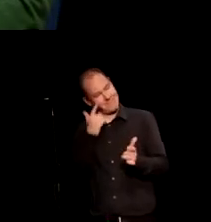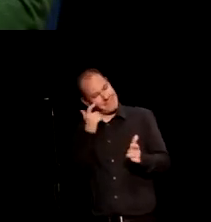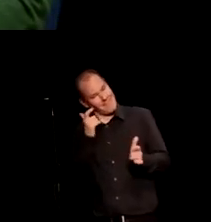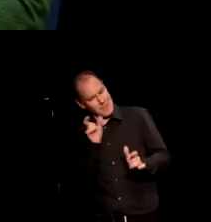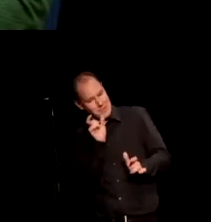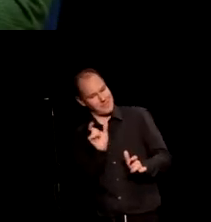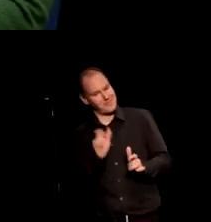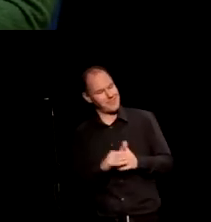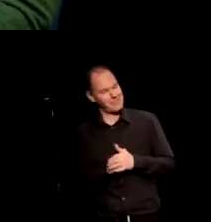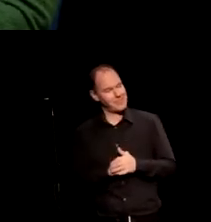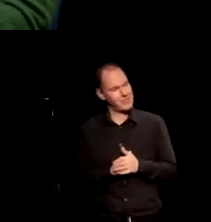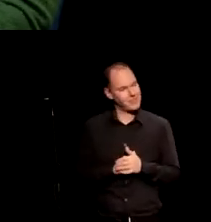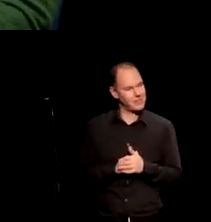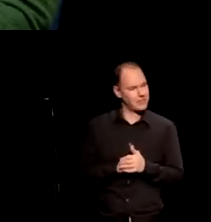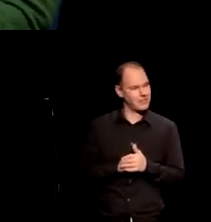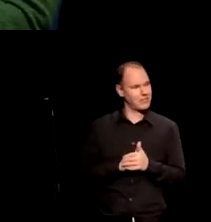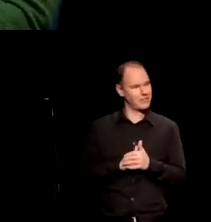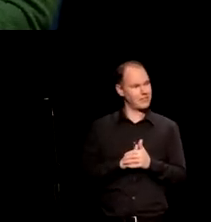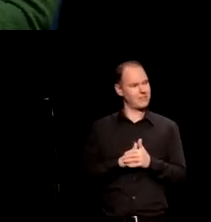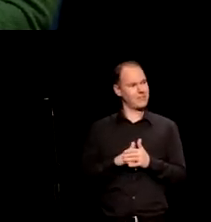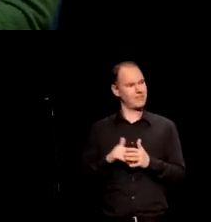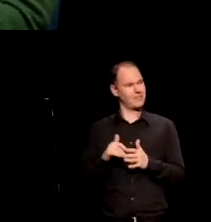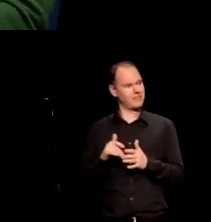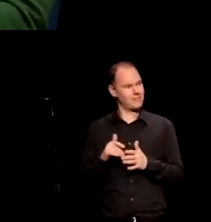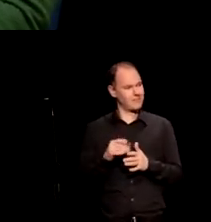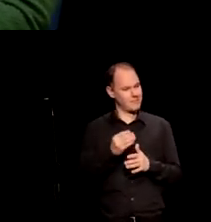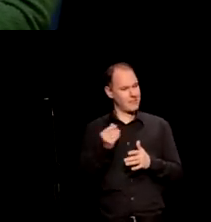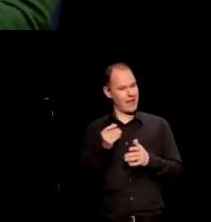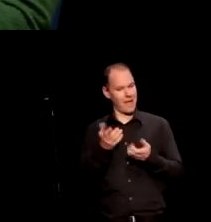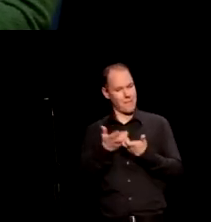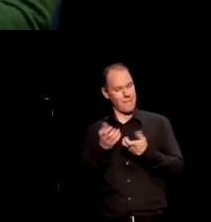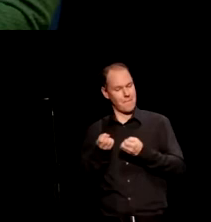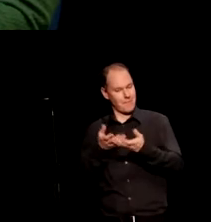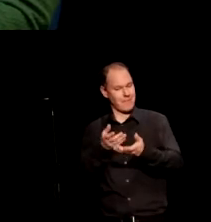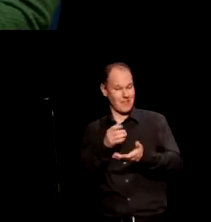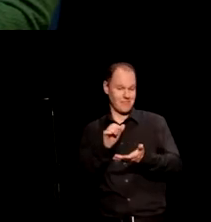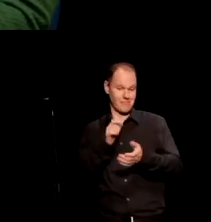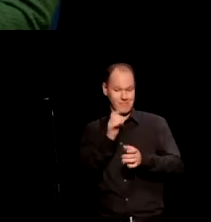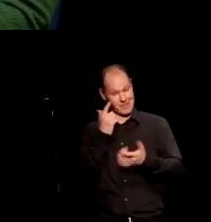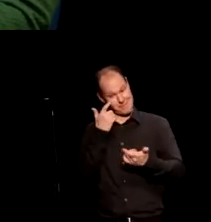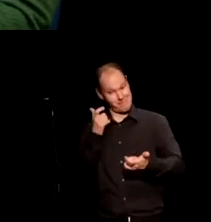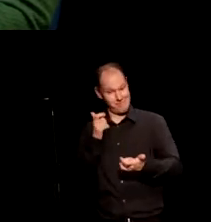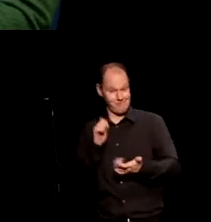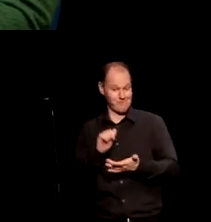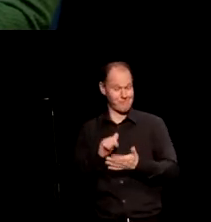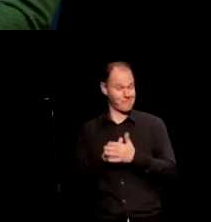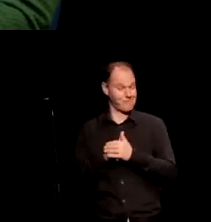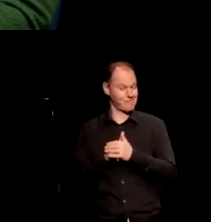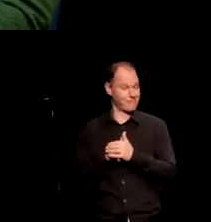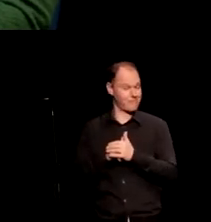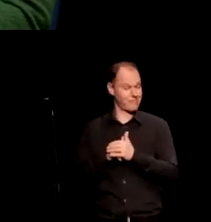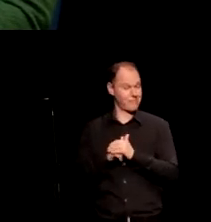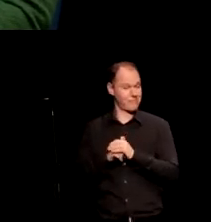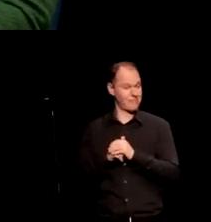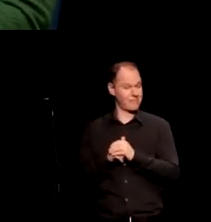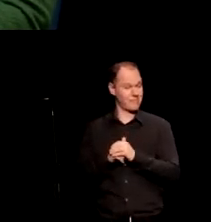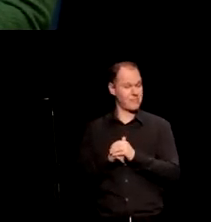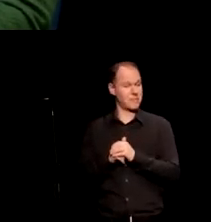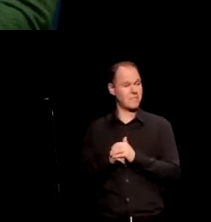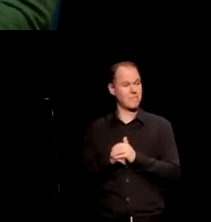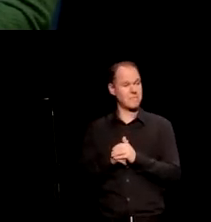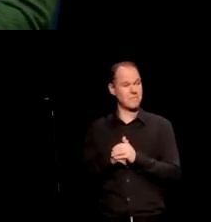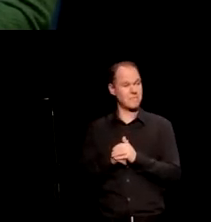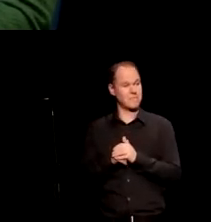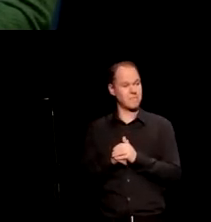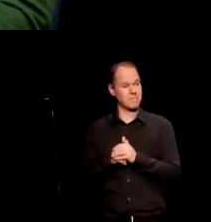growing, I love that. The non-verbals are great, well done on that. Yeah. So for, in terms of practice, obviously